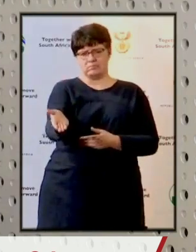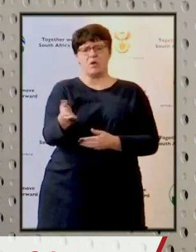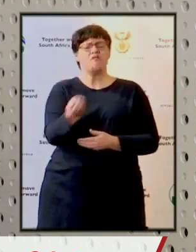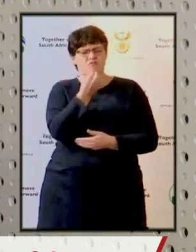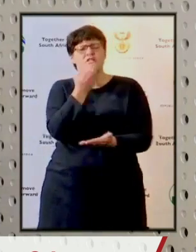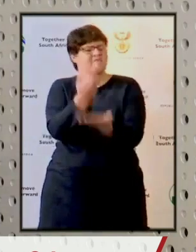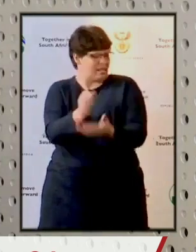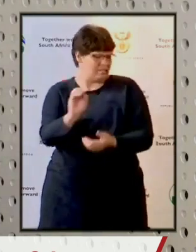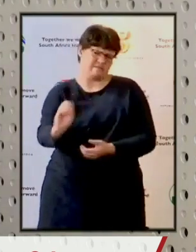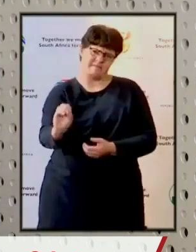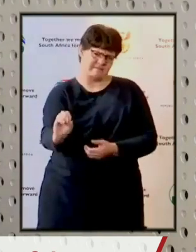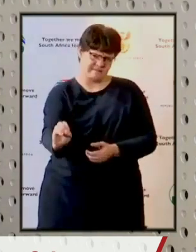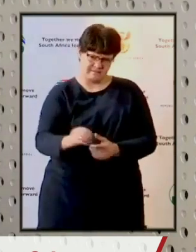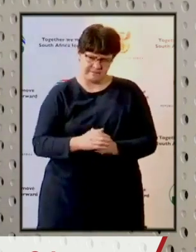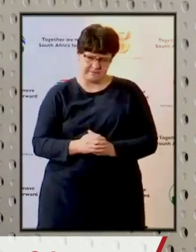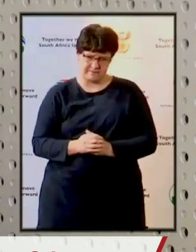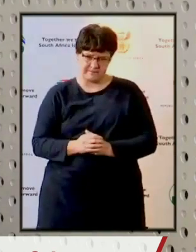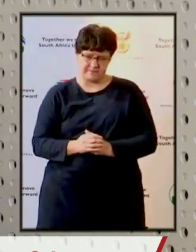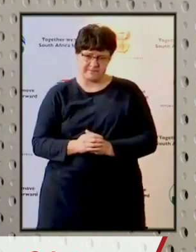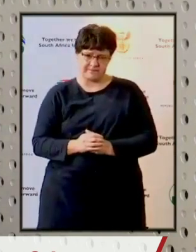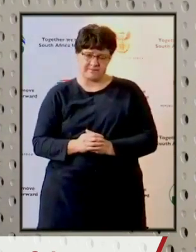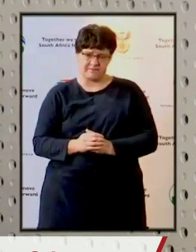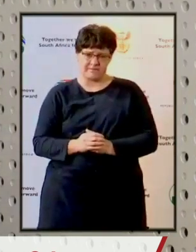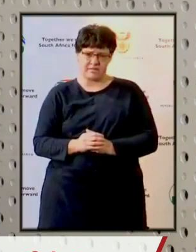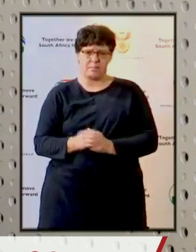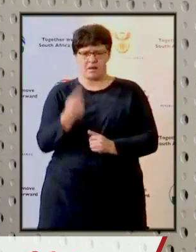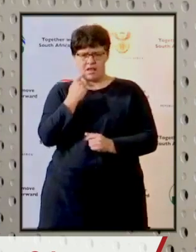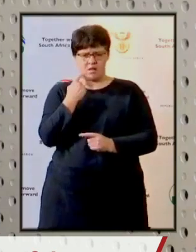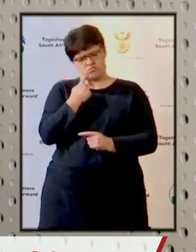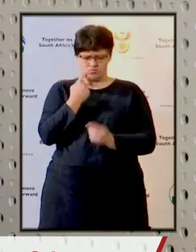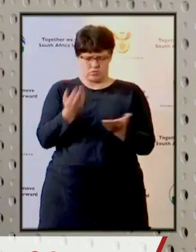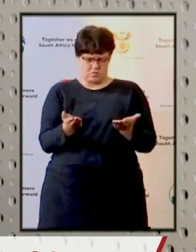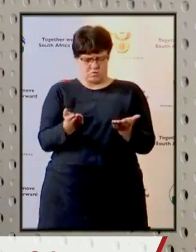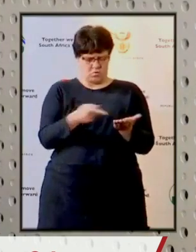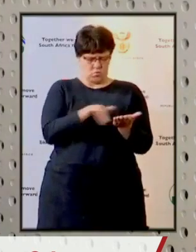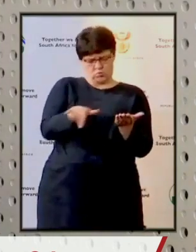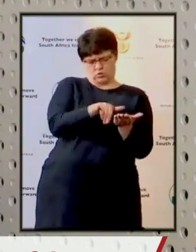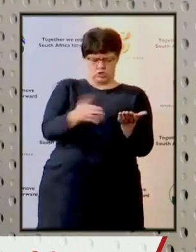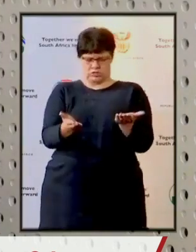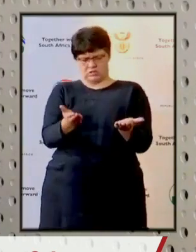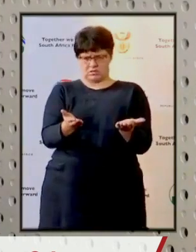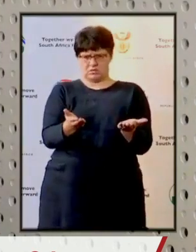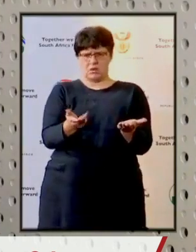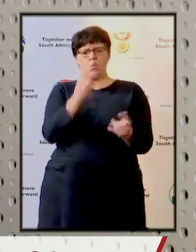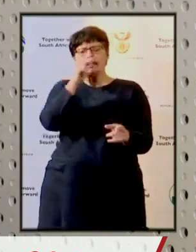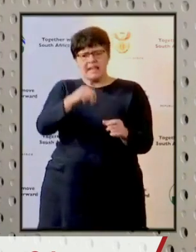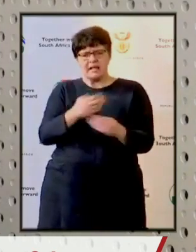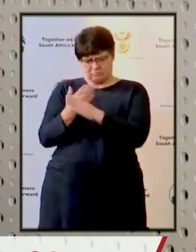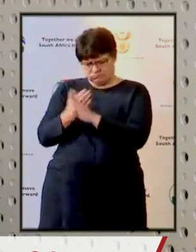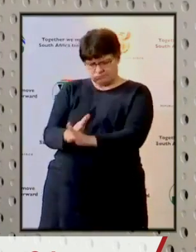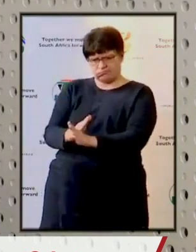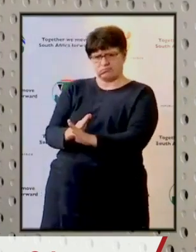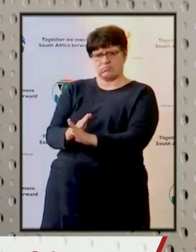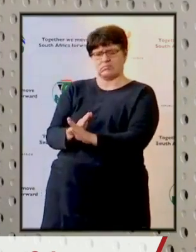available. So it's not about toss-ups between this, doing both. It's fighting COVID-19 and at the